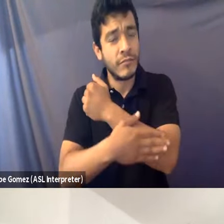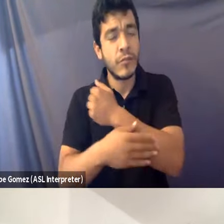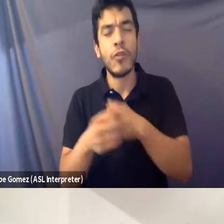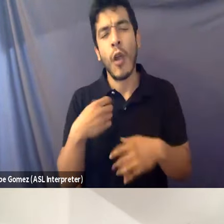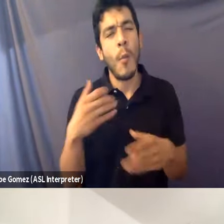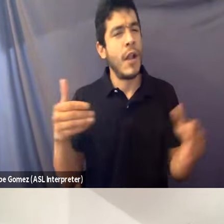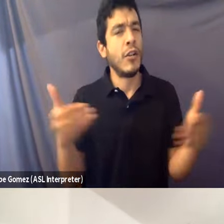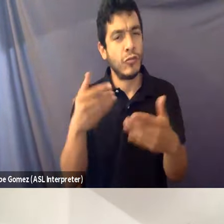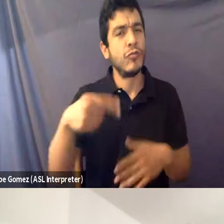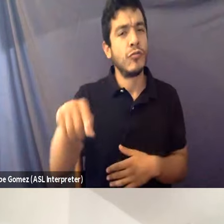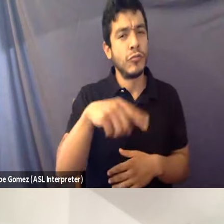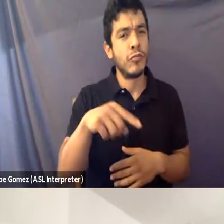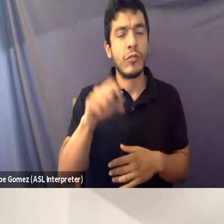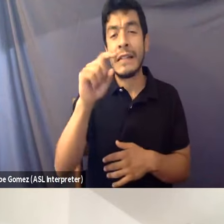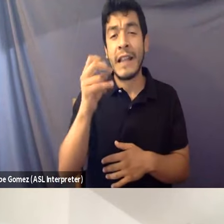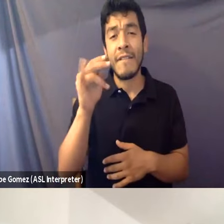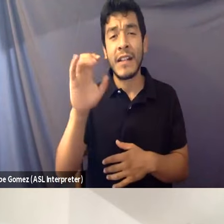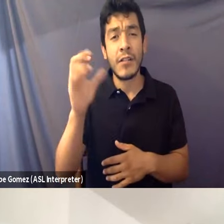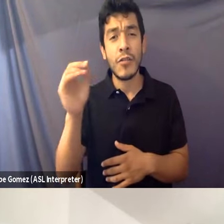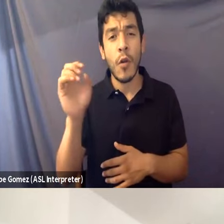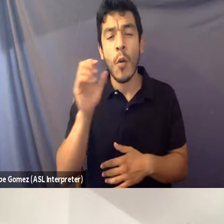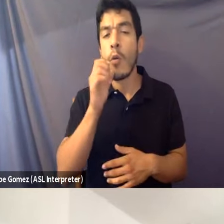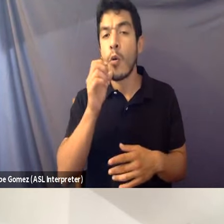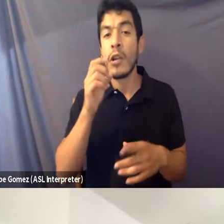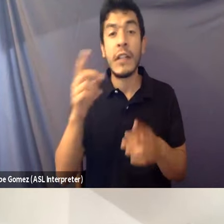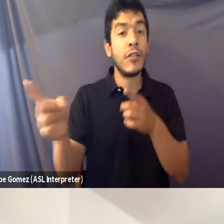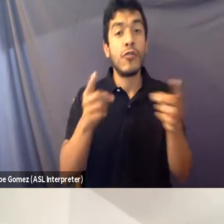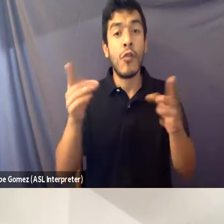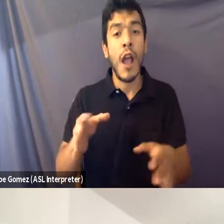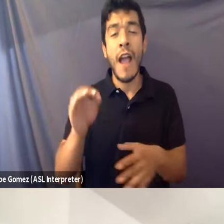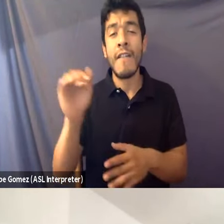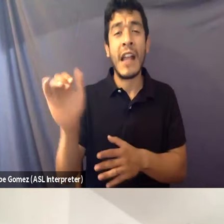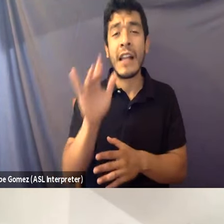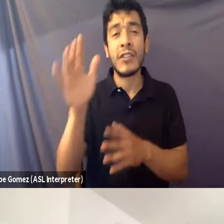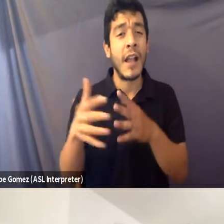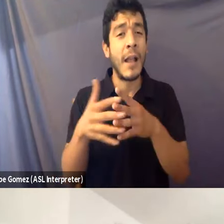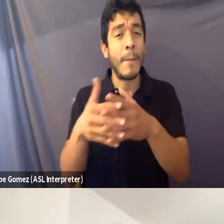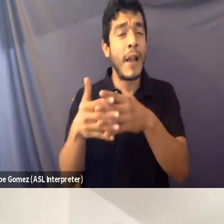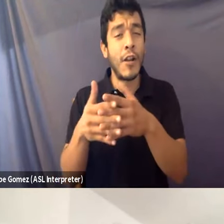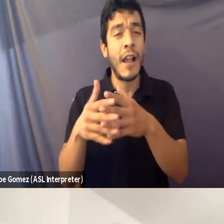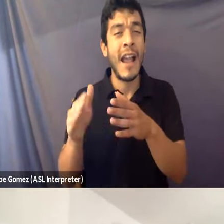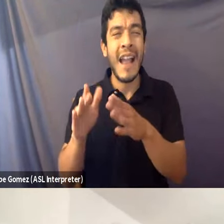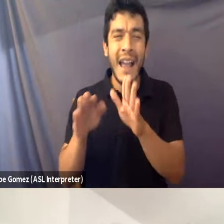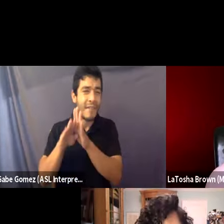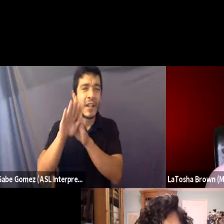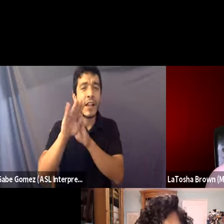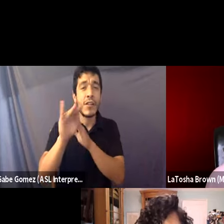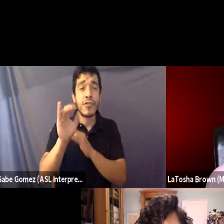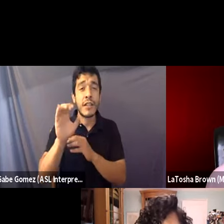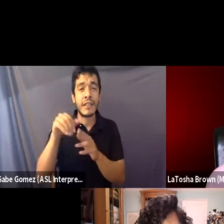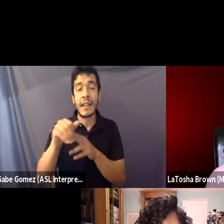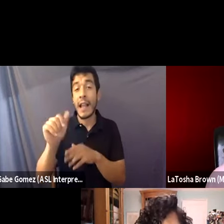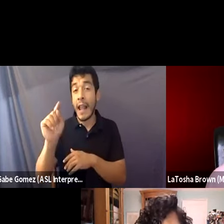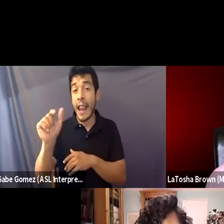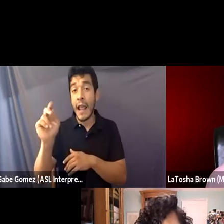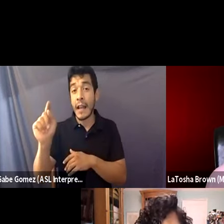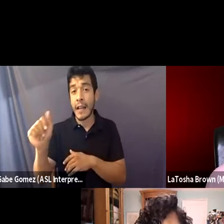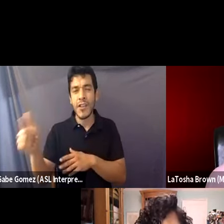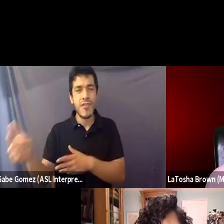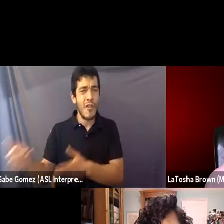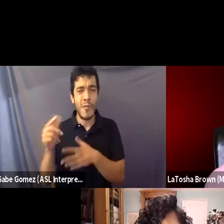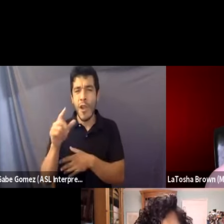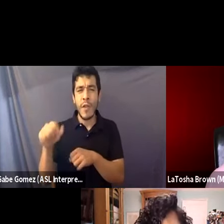you Stephanie Cho, who's Executive Director of Asian Americans Advancing Justice in Atlanta. She brings over 20 years of experience